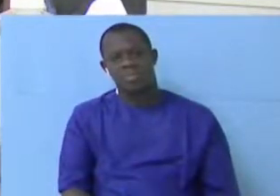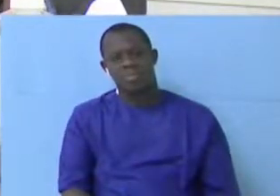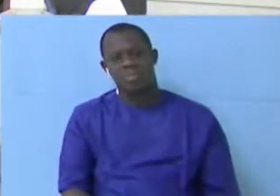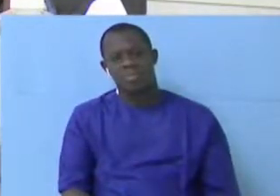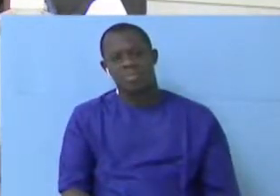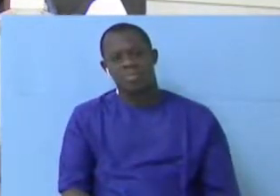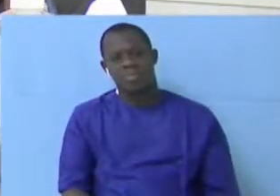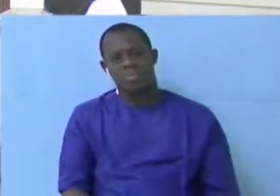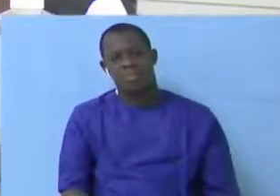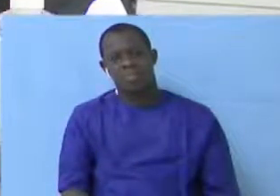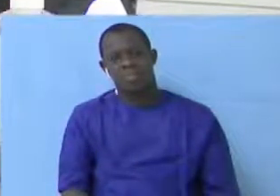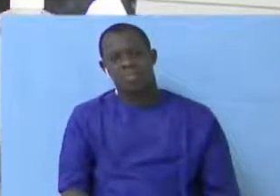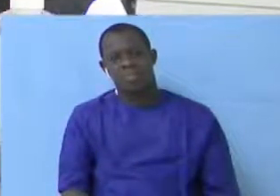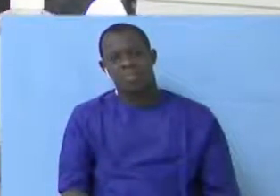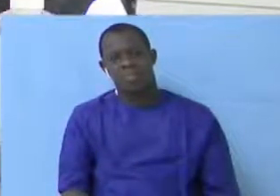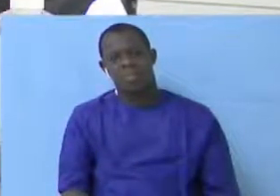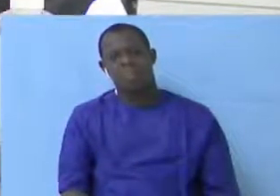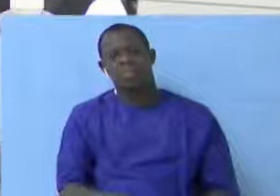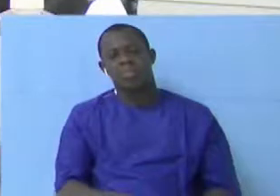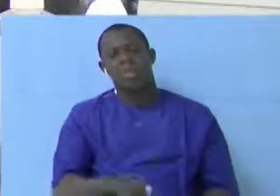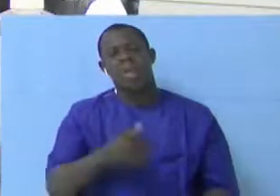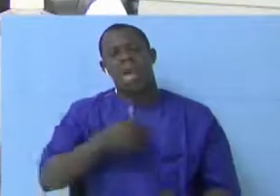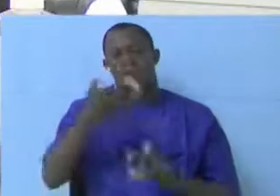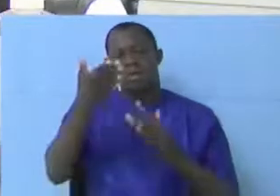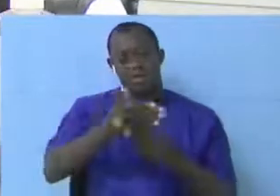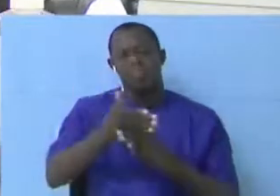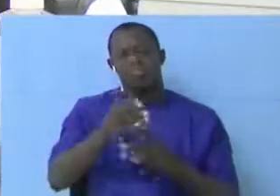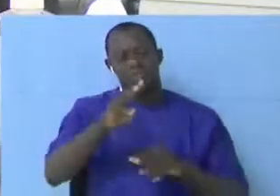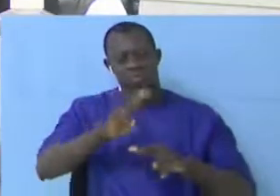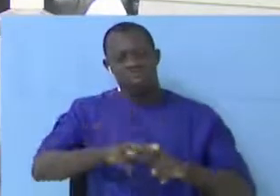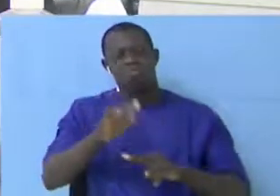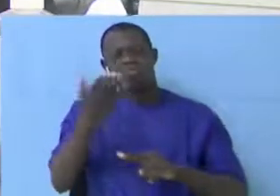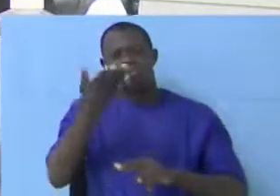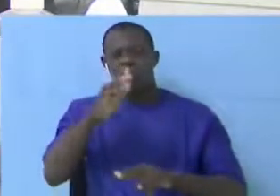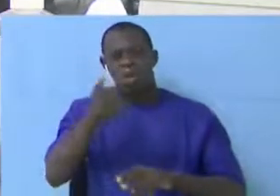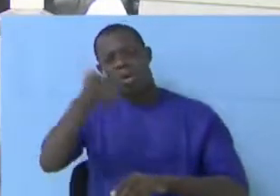believe, yes. I was sitting down somewhere in Kanifing.